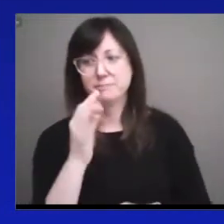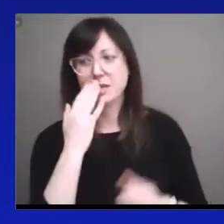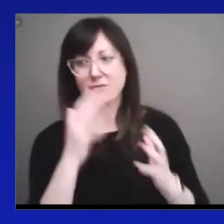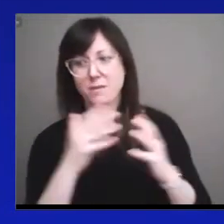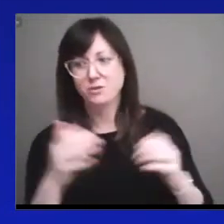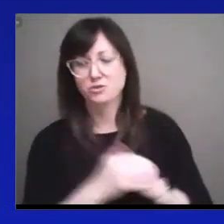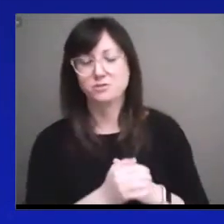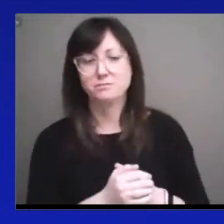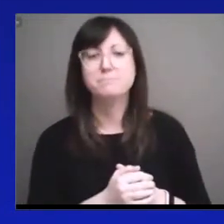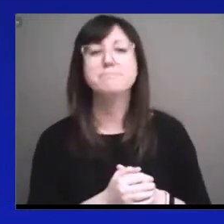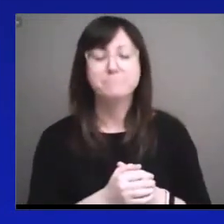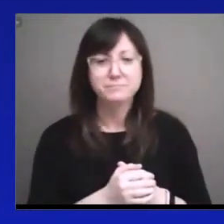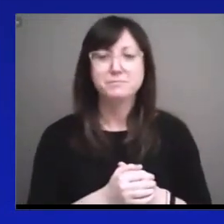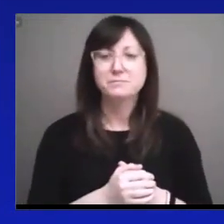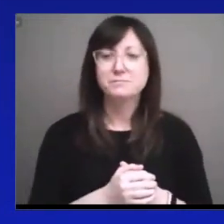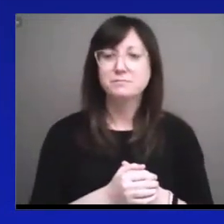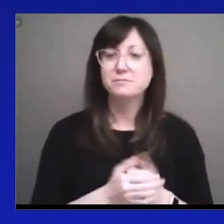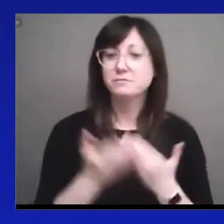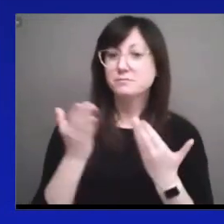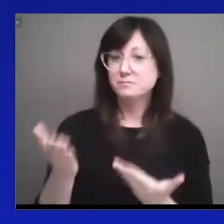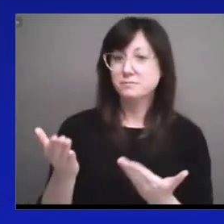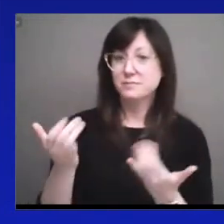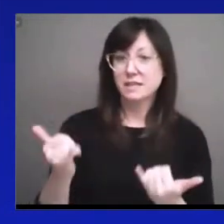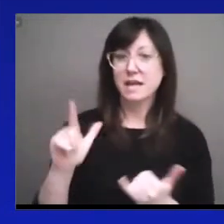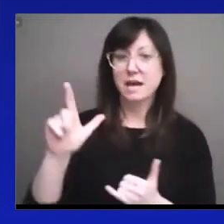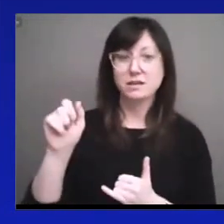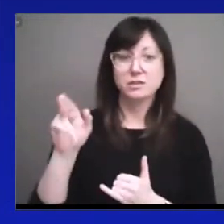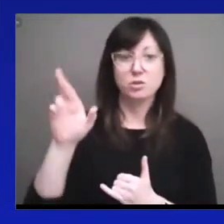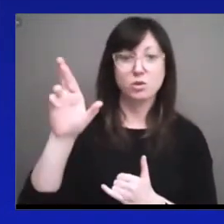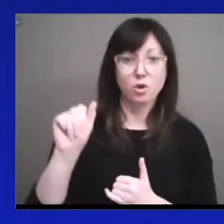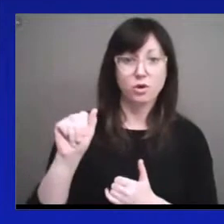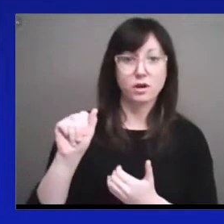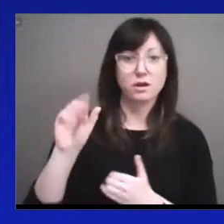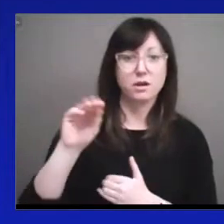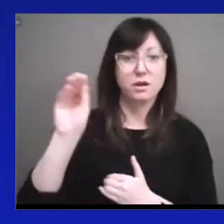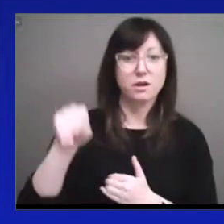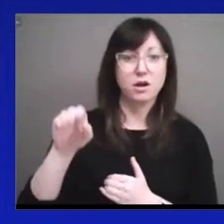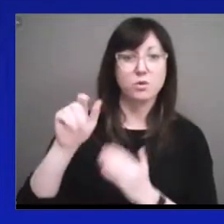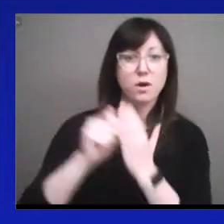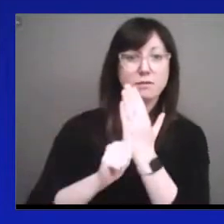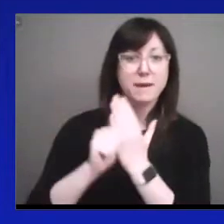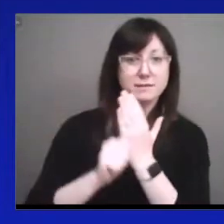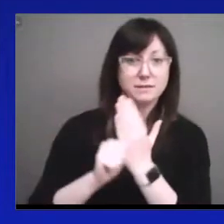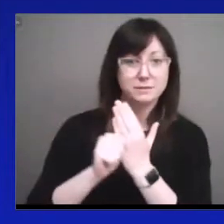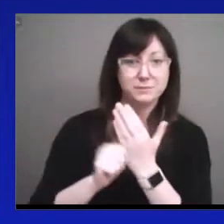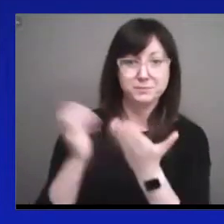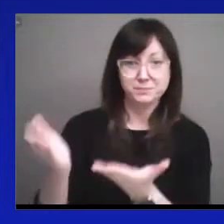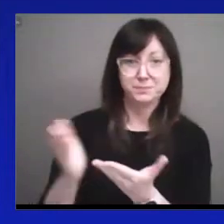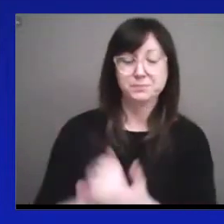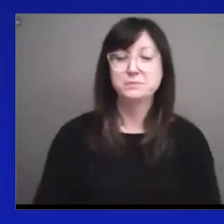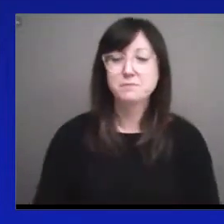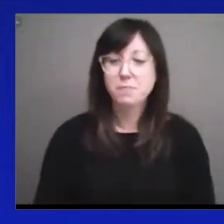Thank you very much. We will now go to Laura Egertson at Ottawa Magazine.